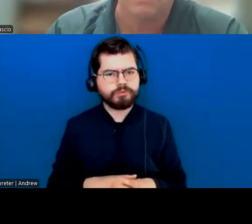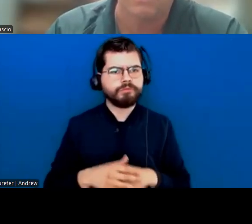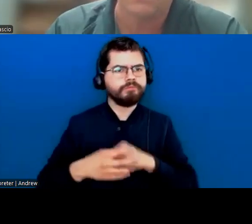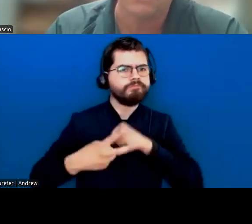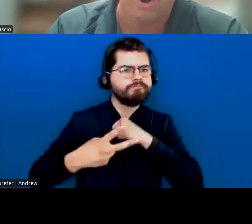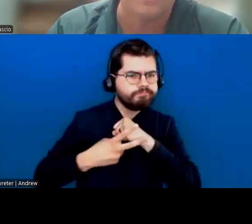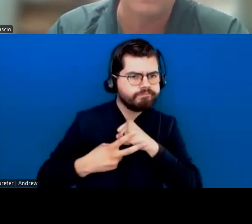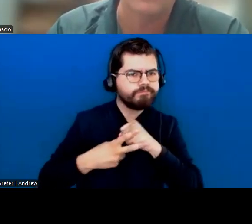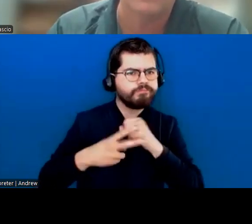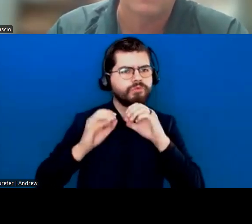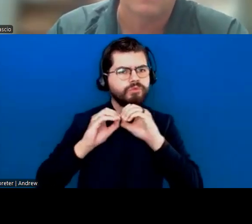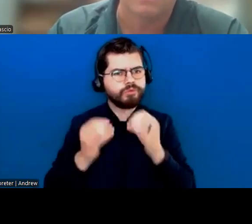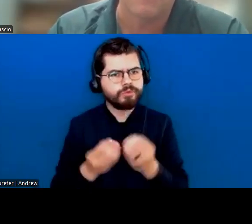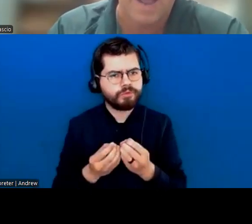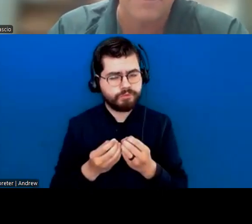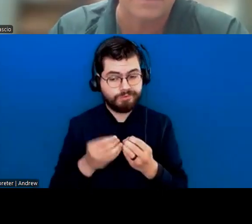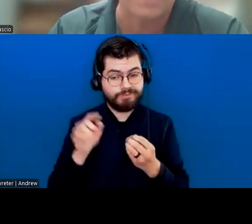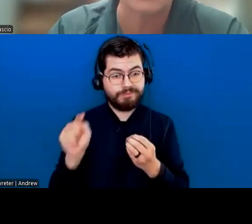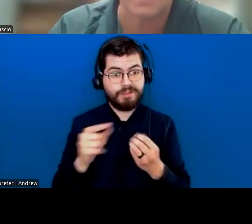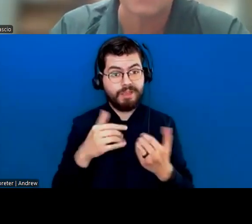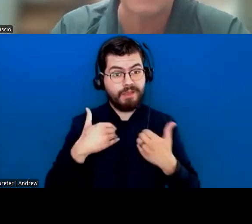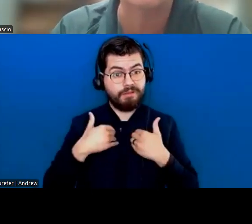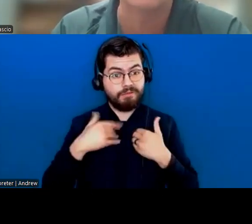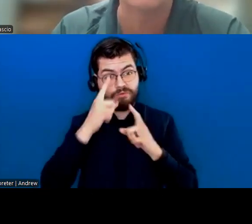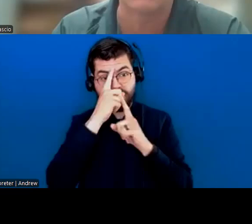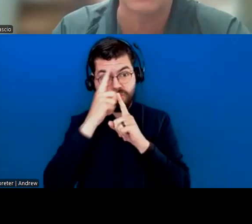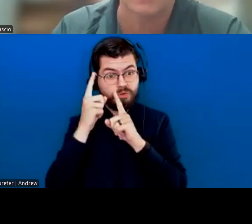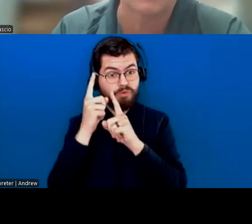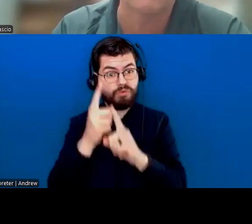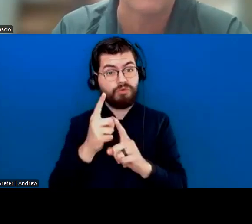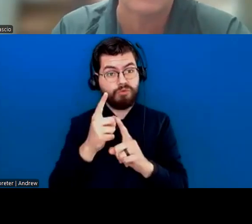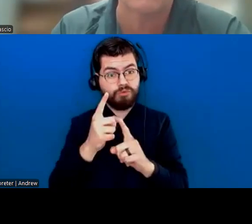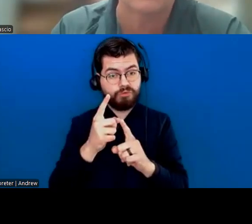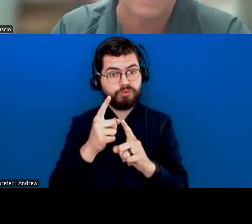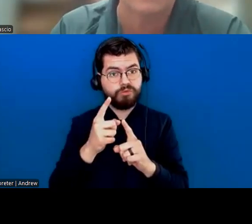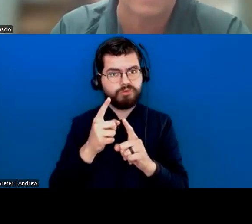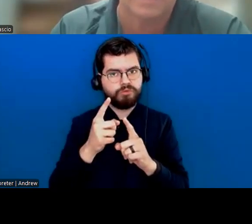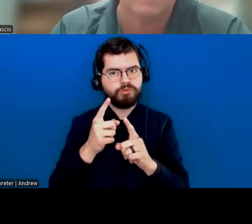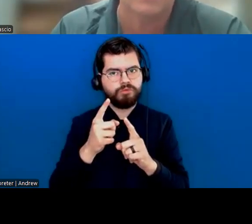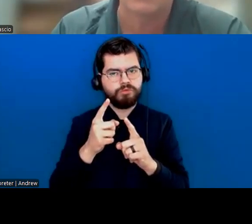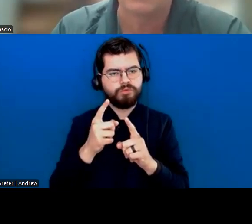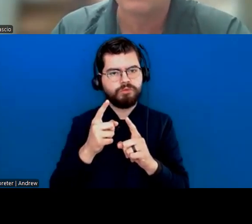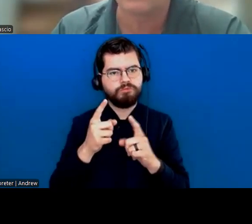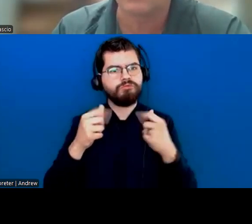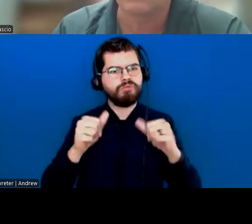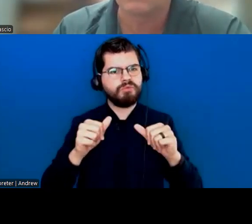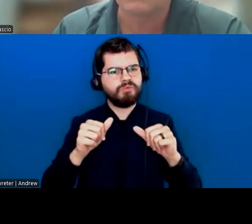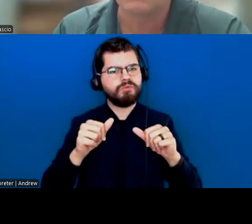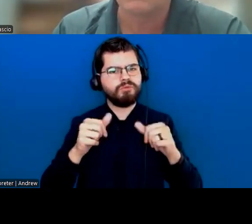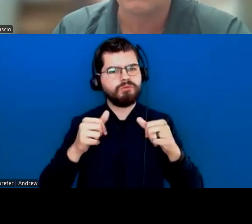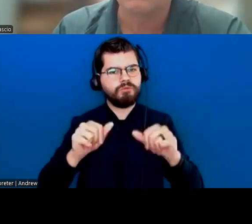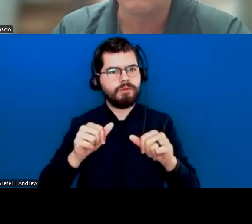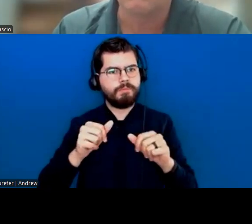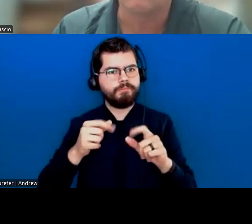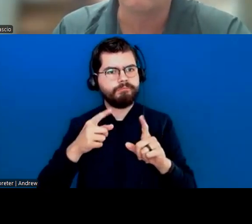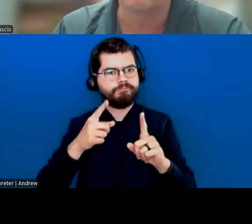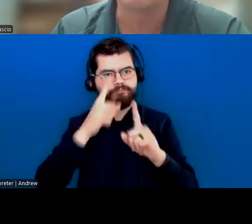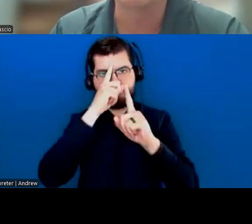with targets of populations of species that we're trying to provide on the landscape. So